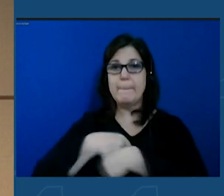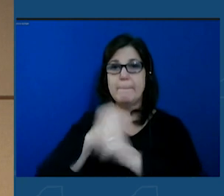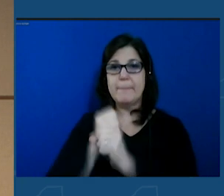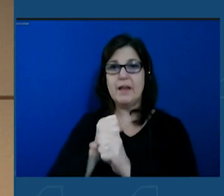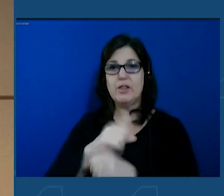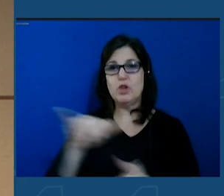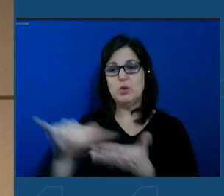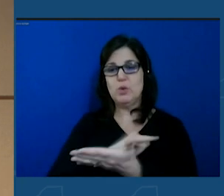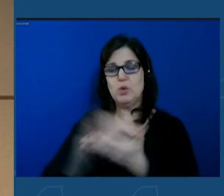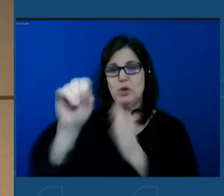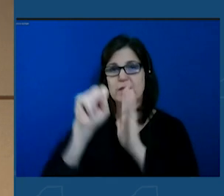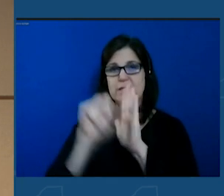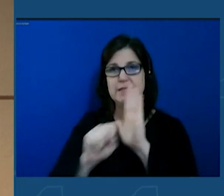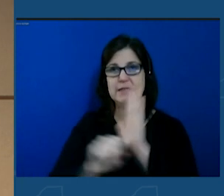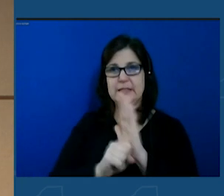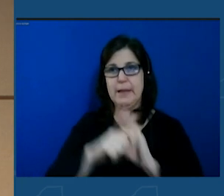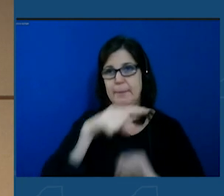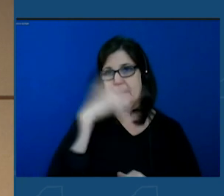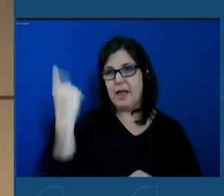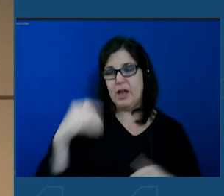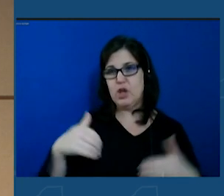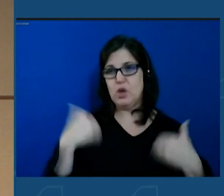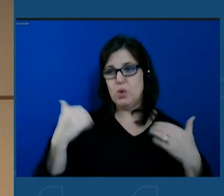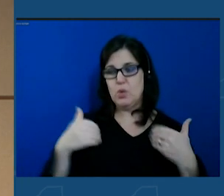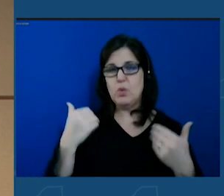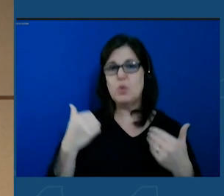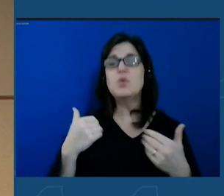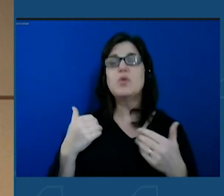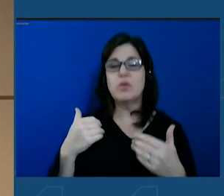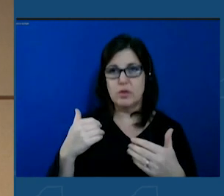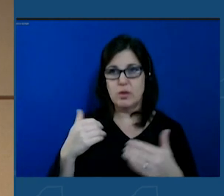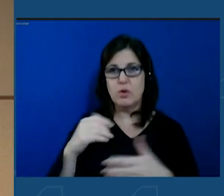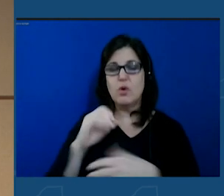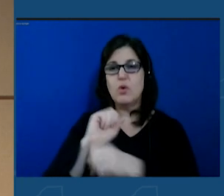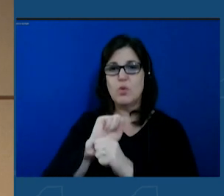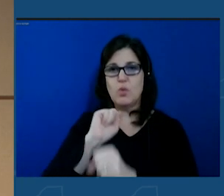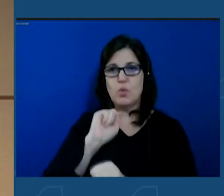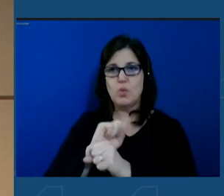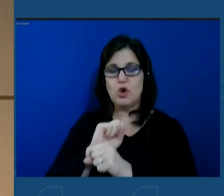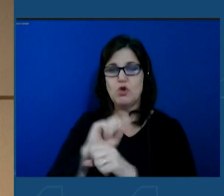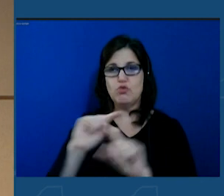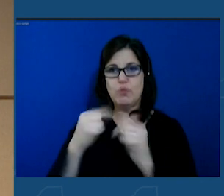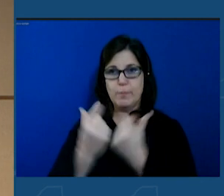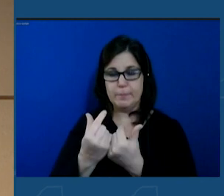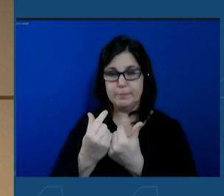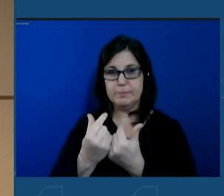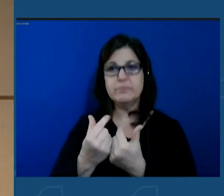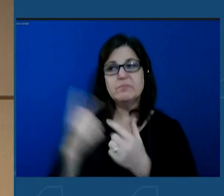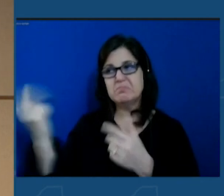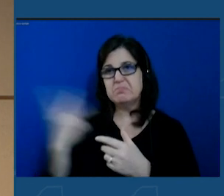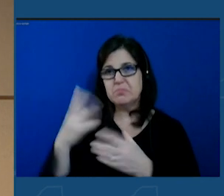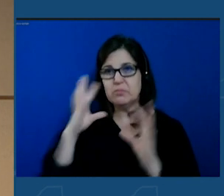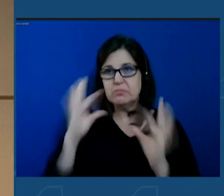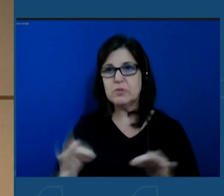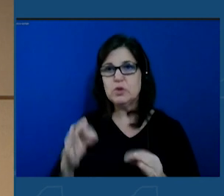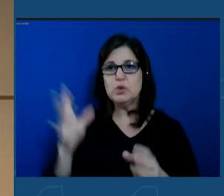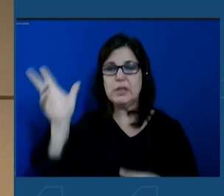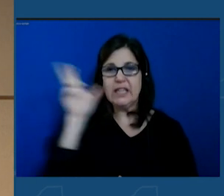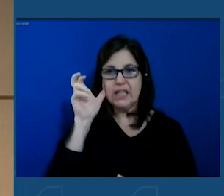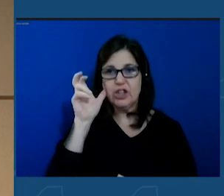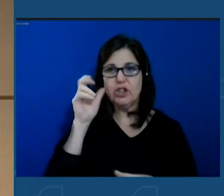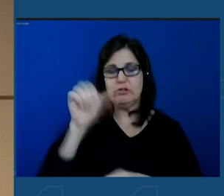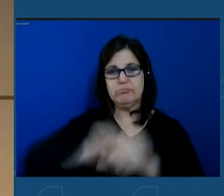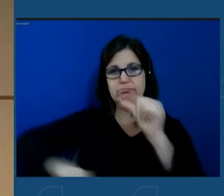Youth Suicide Prevention Work Group. Together, we are determined to hear our young people and provide them with the help